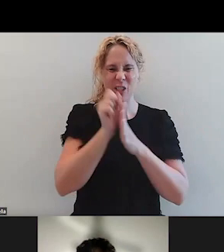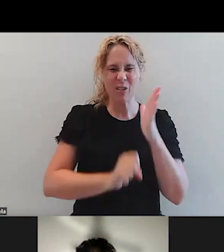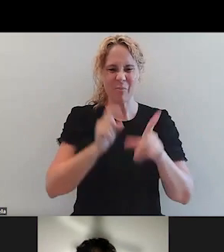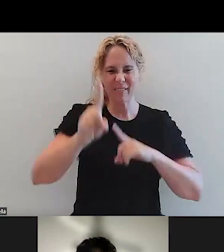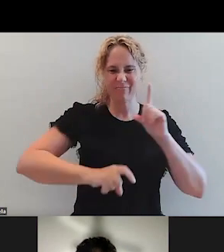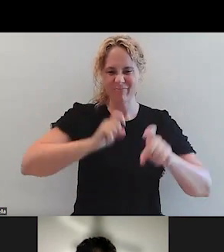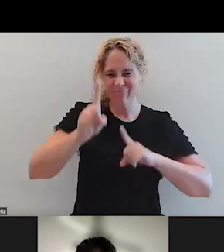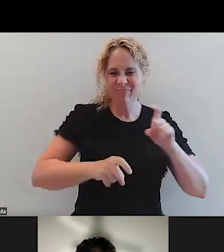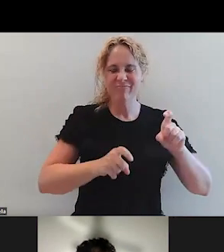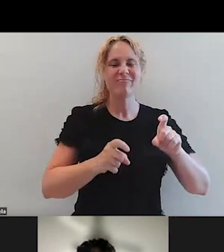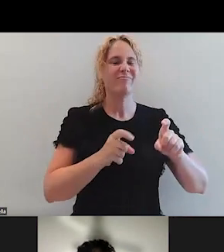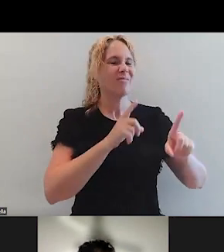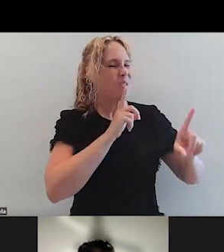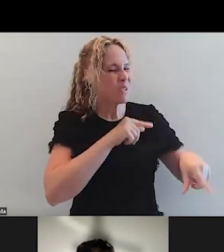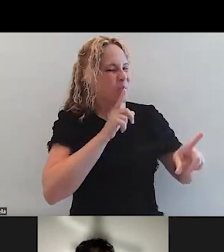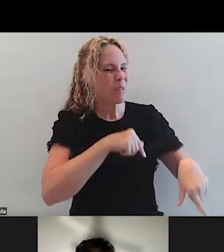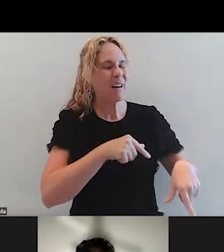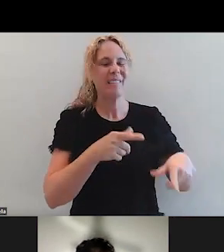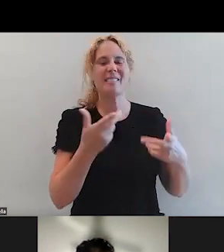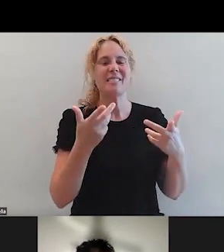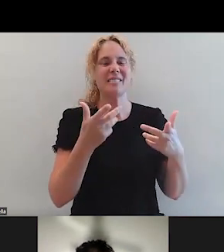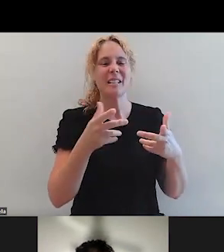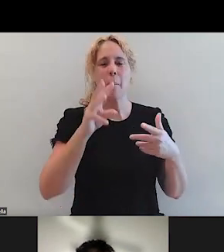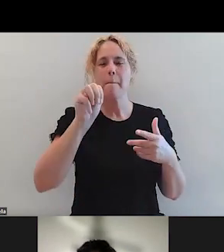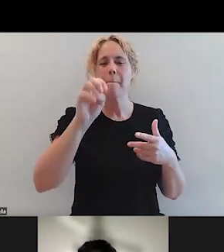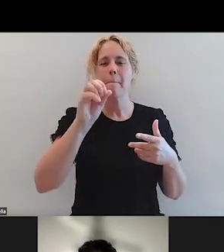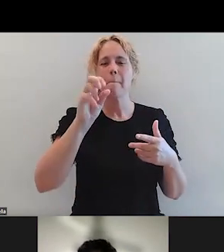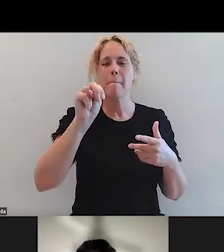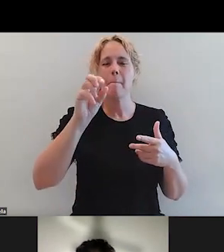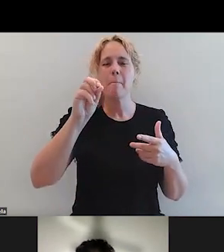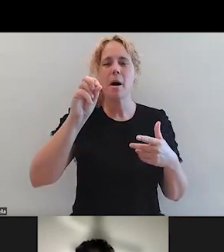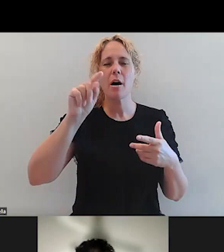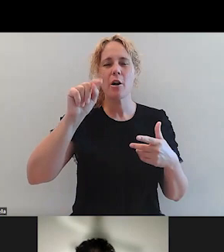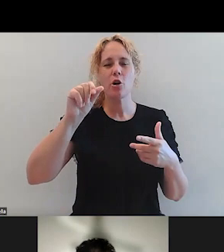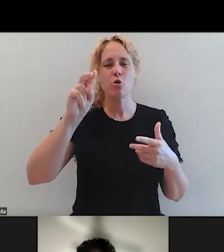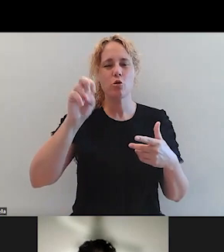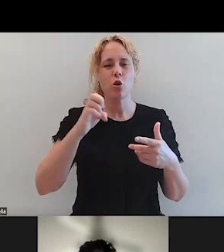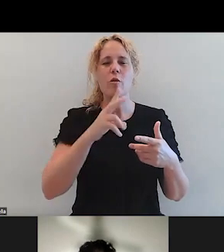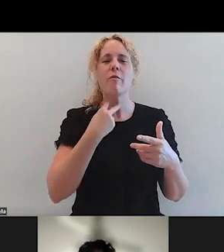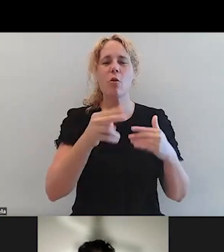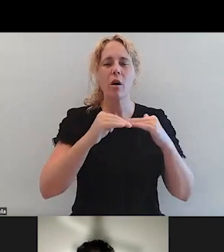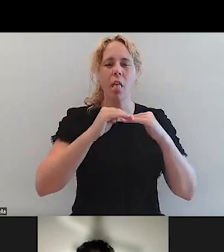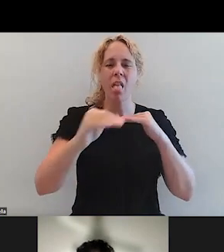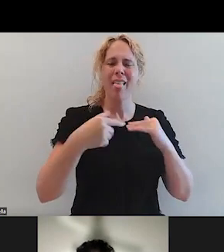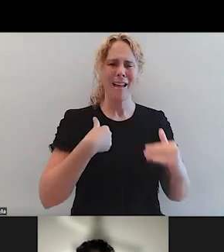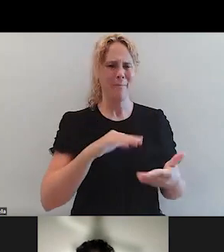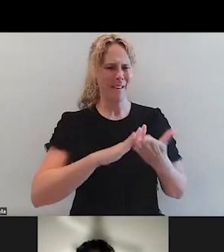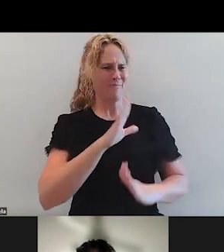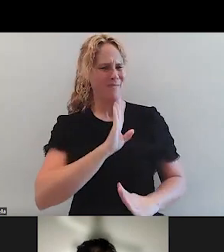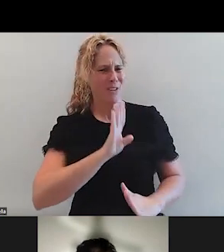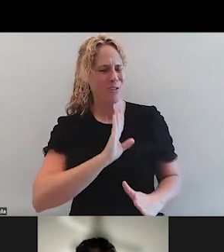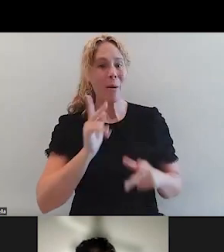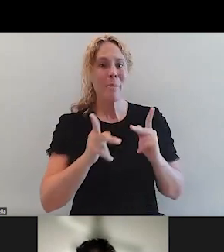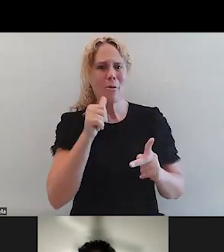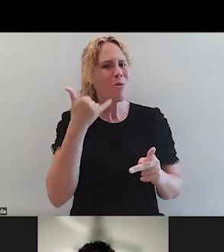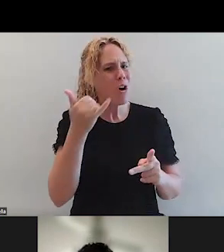questions, scripted responses. It was pretty monotone, and I was getting pretty frustrated because these people, that are